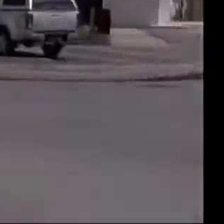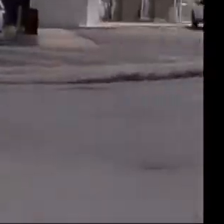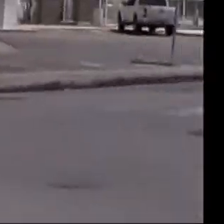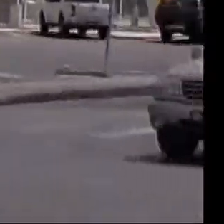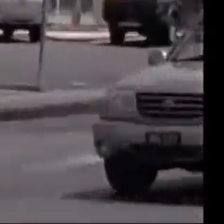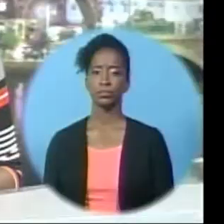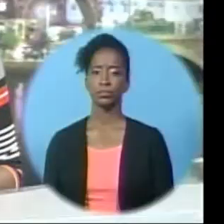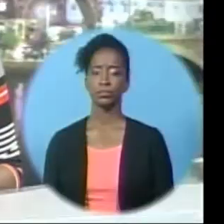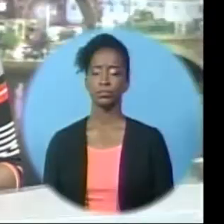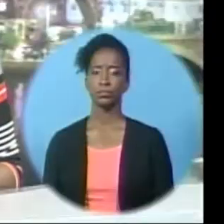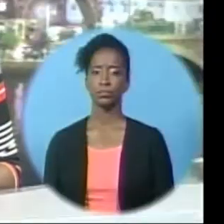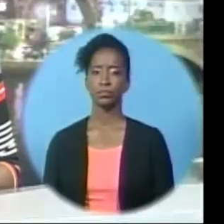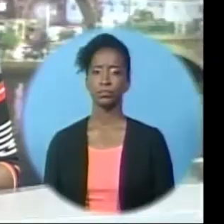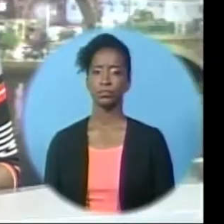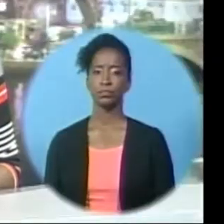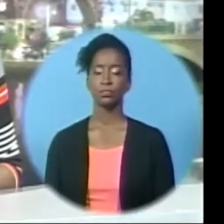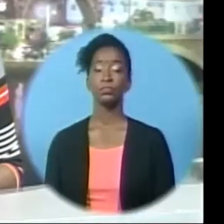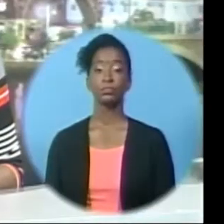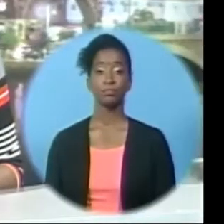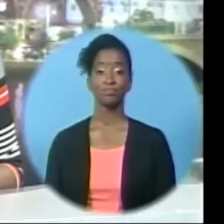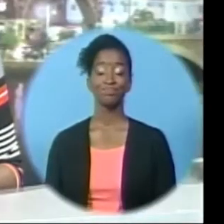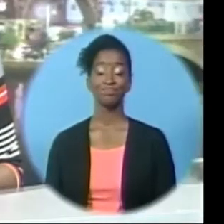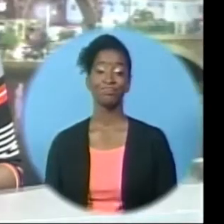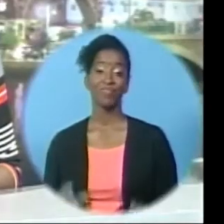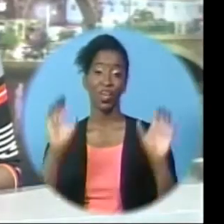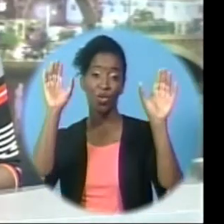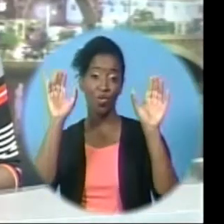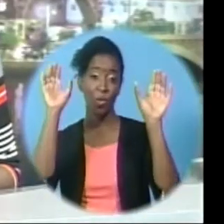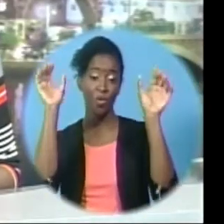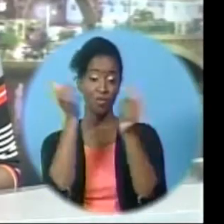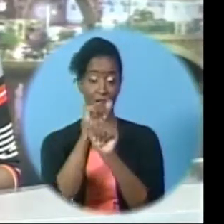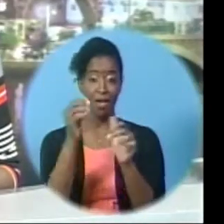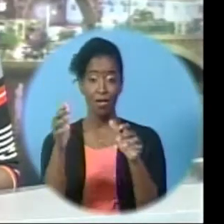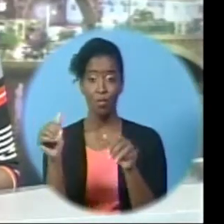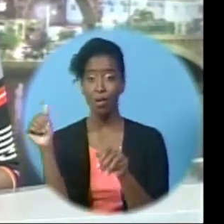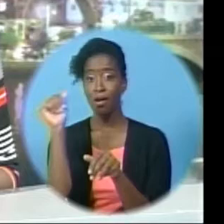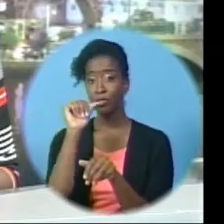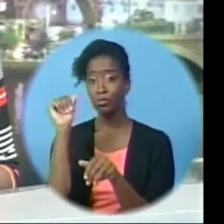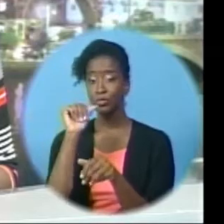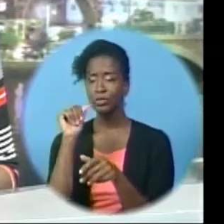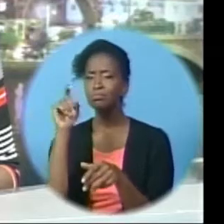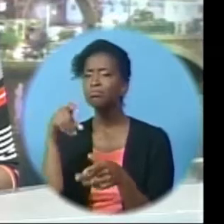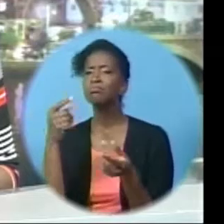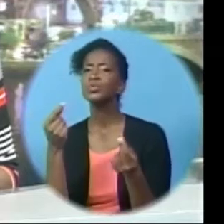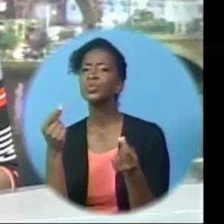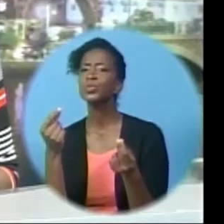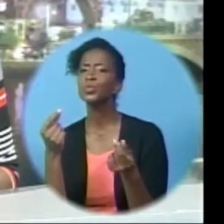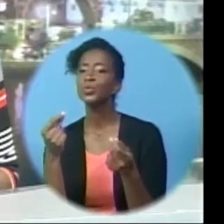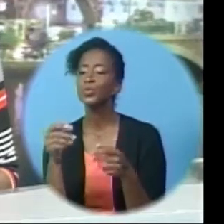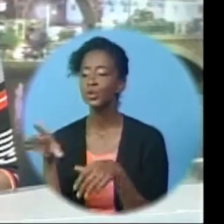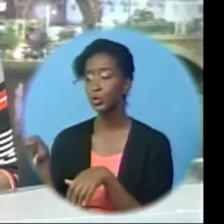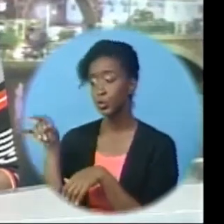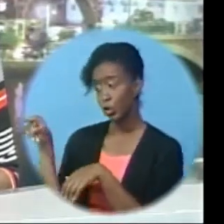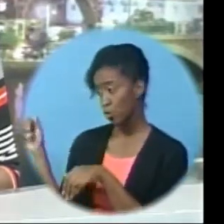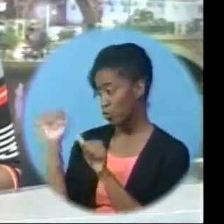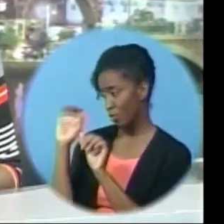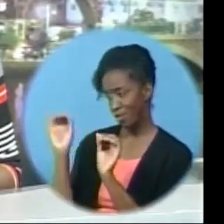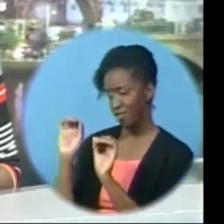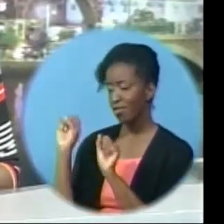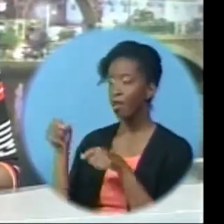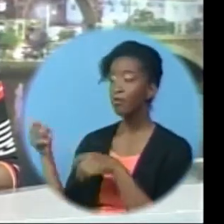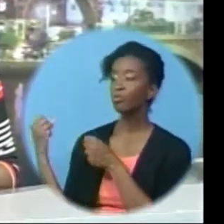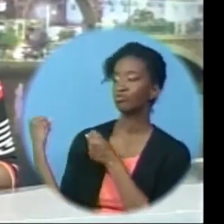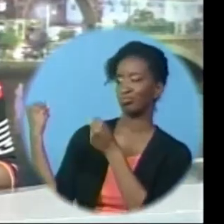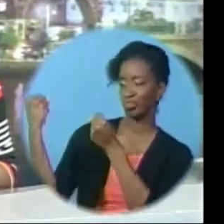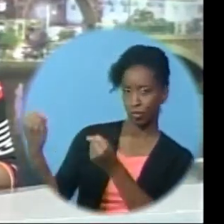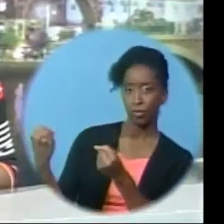CBC News. And a word of advice for those planning on having a drink this crop over: get a designated driver.